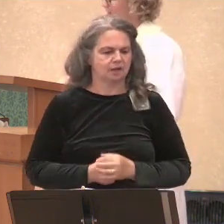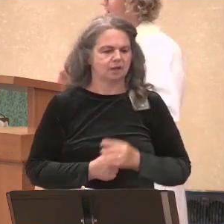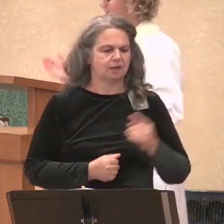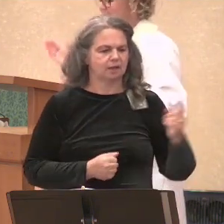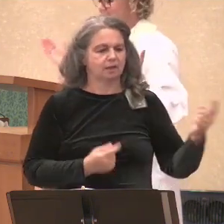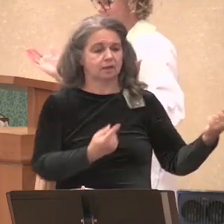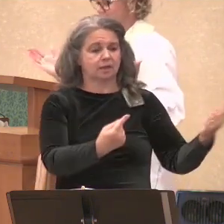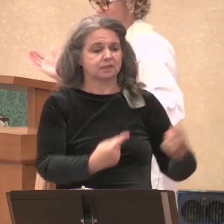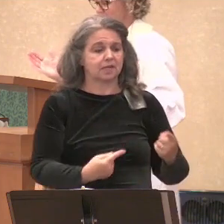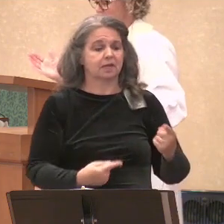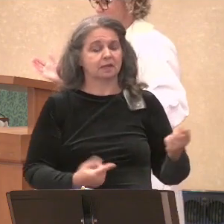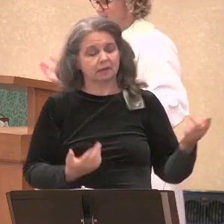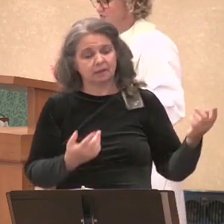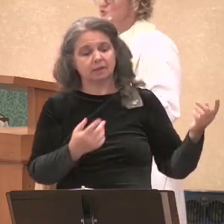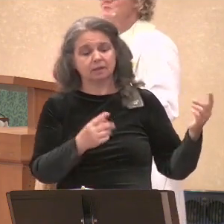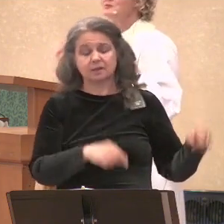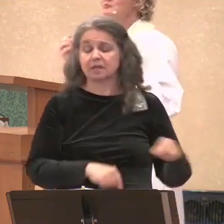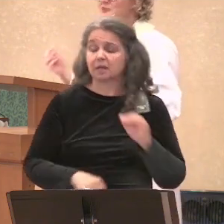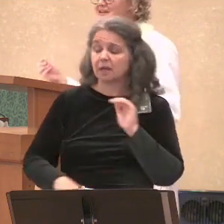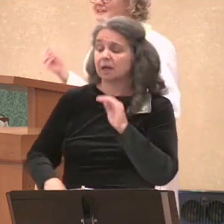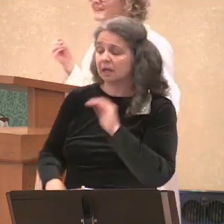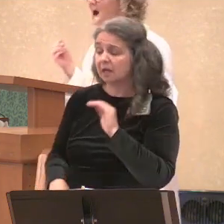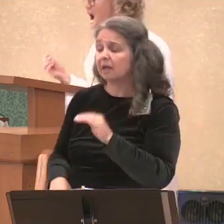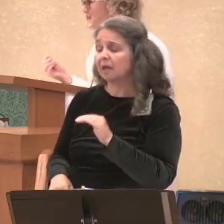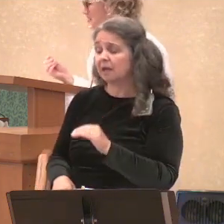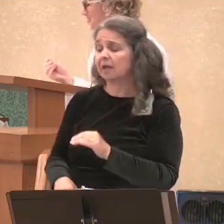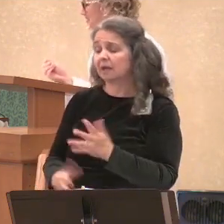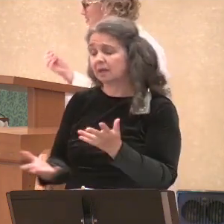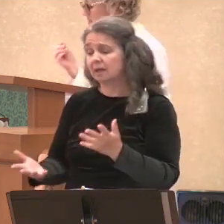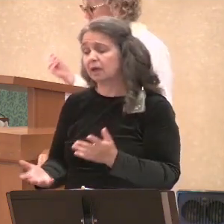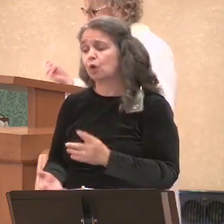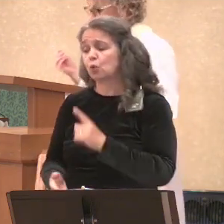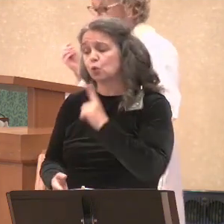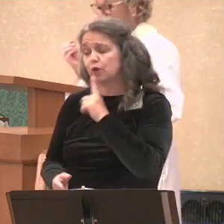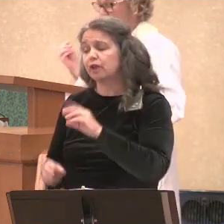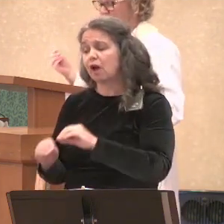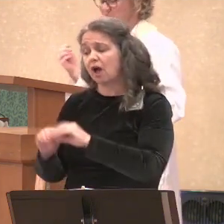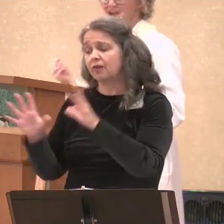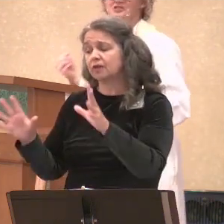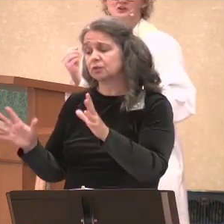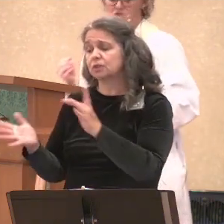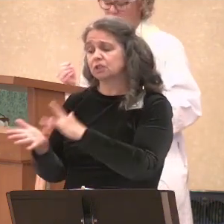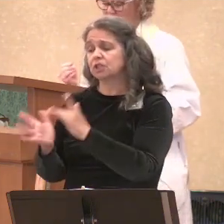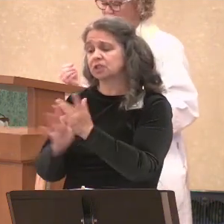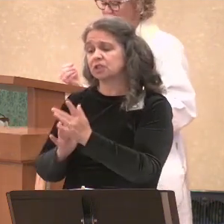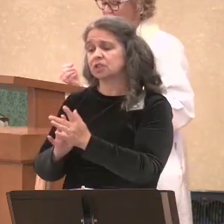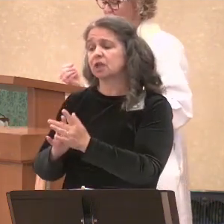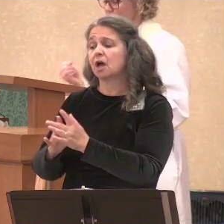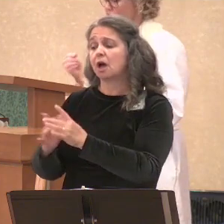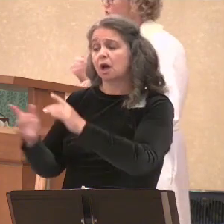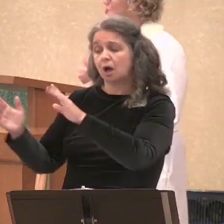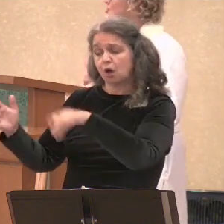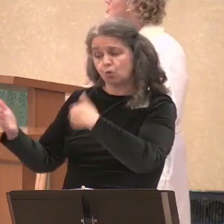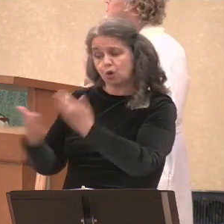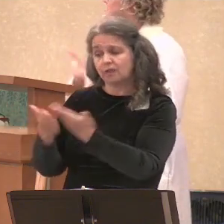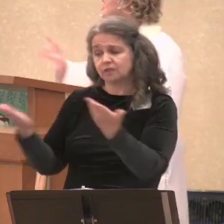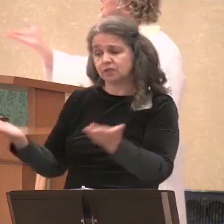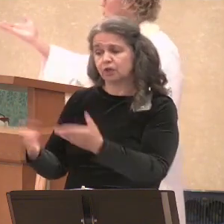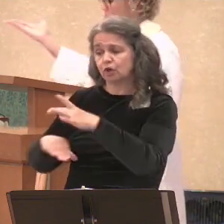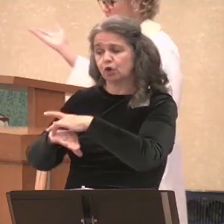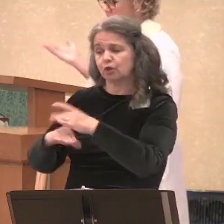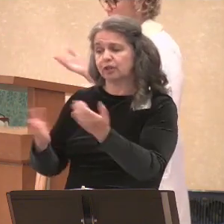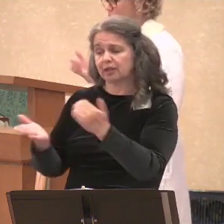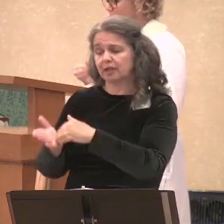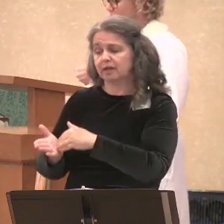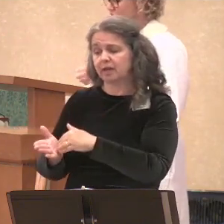like, hey guys, it's going to be really obvious when Jesus comes back to earth again. Turn your attention